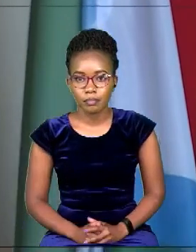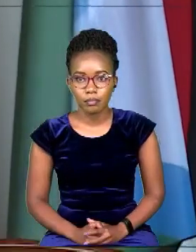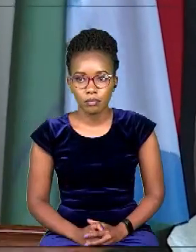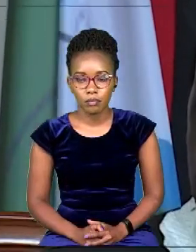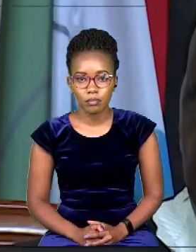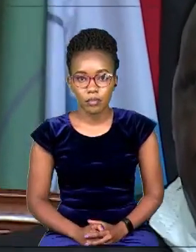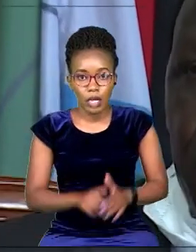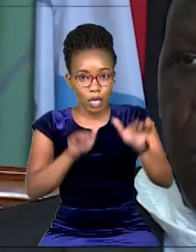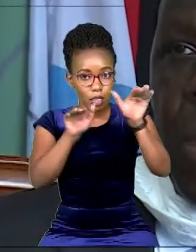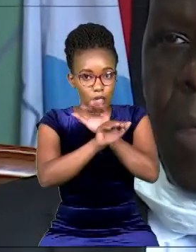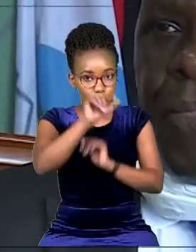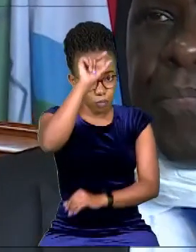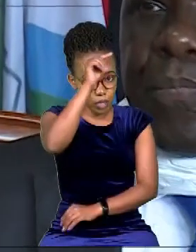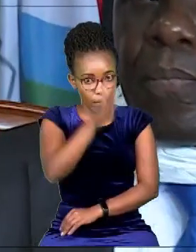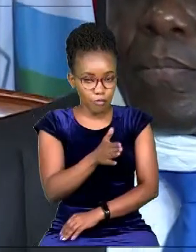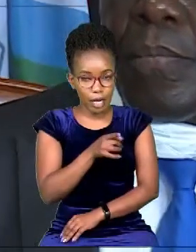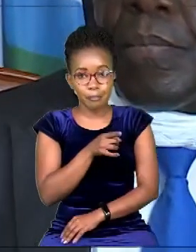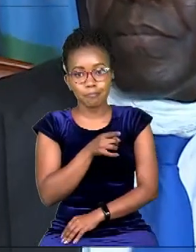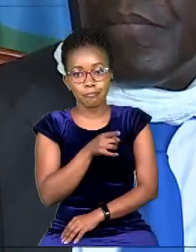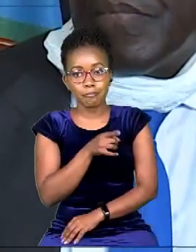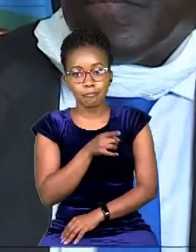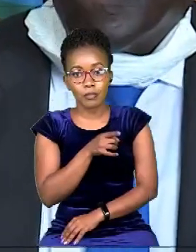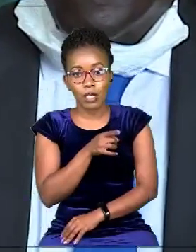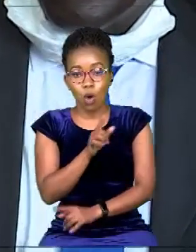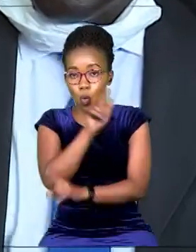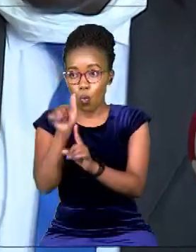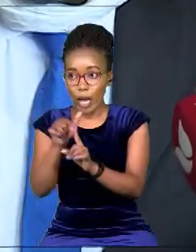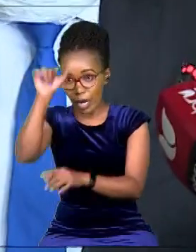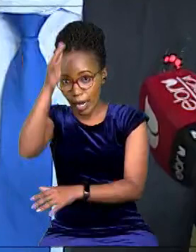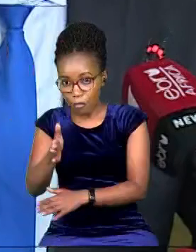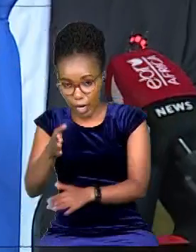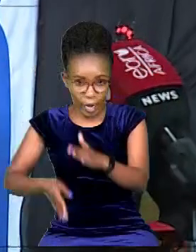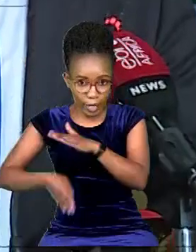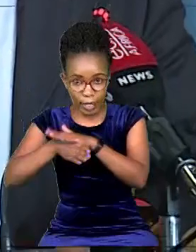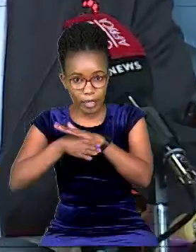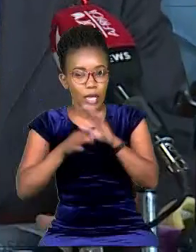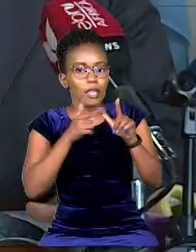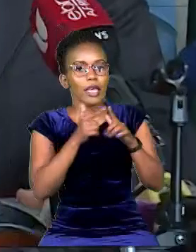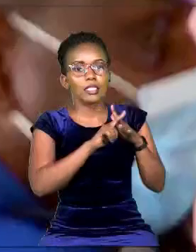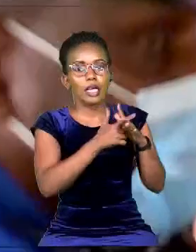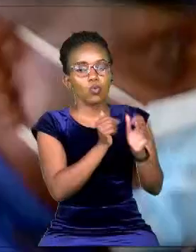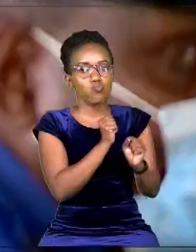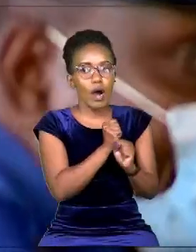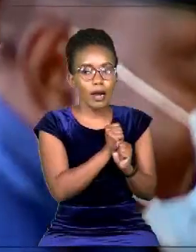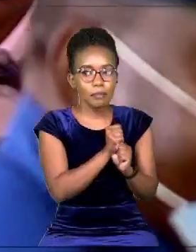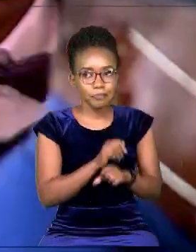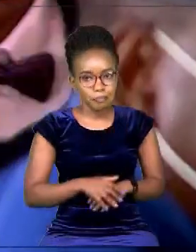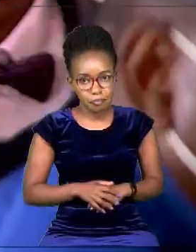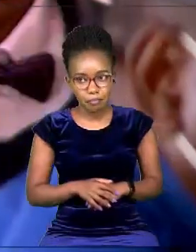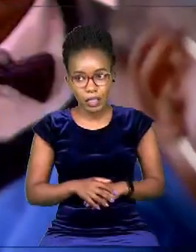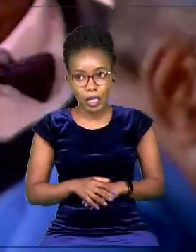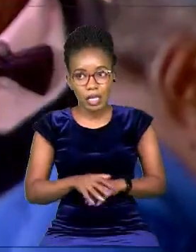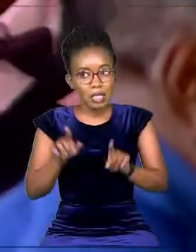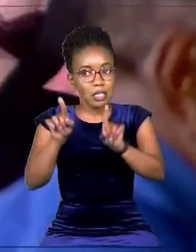The deputy governors are the next in line should a governor be impeached or die while in office, as was the case